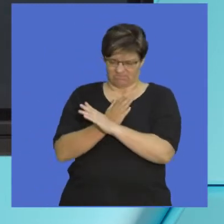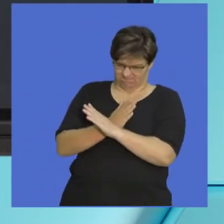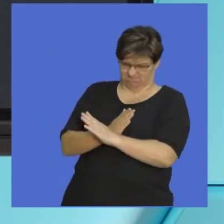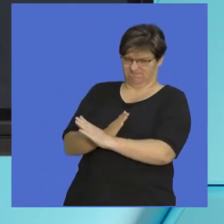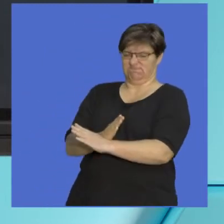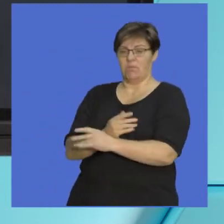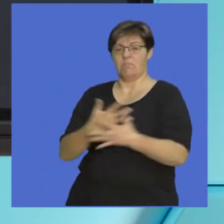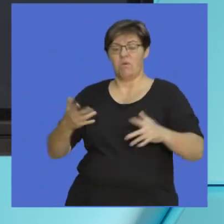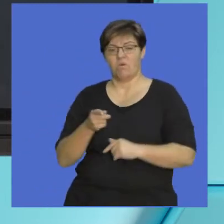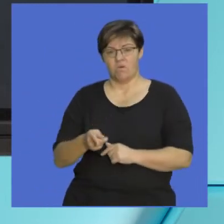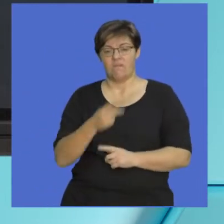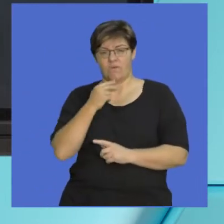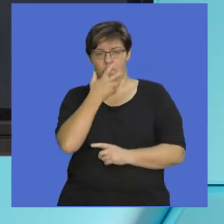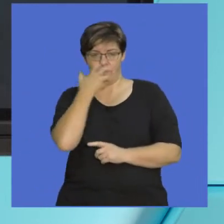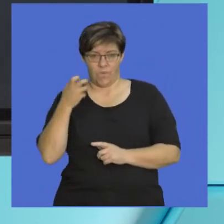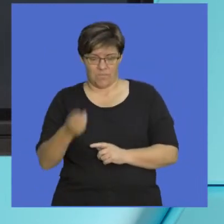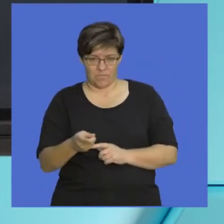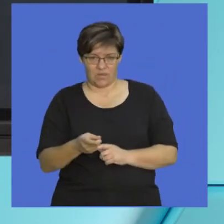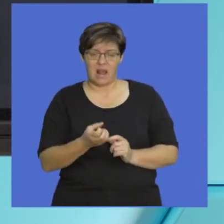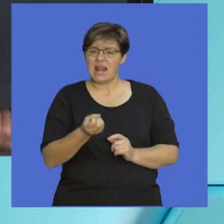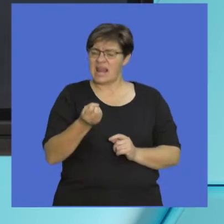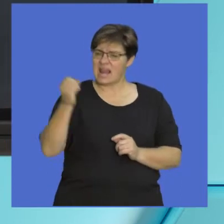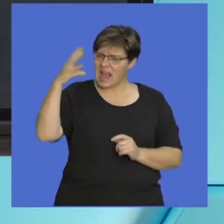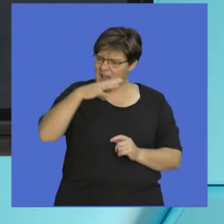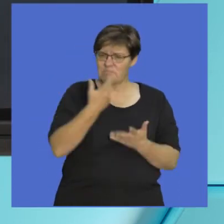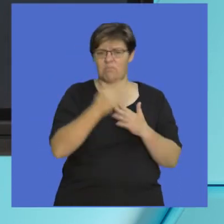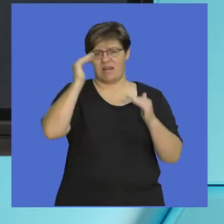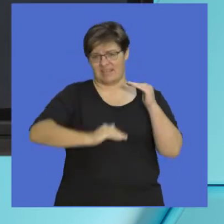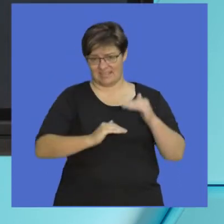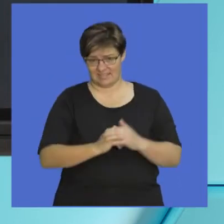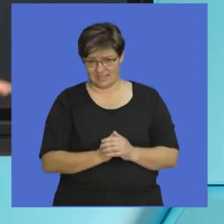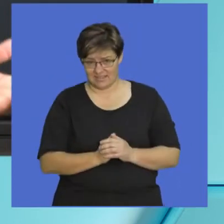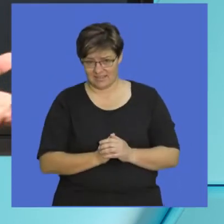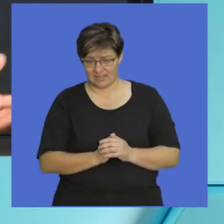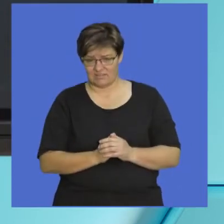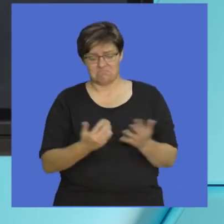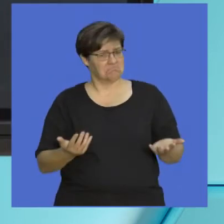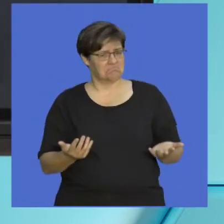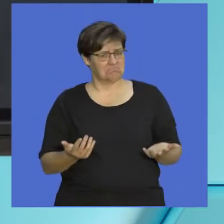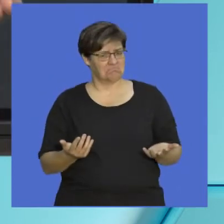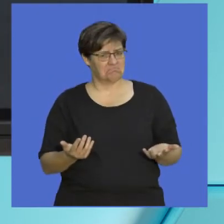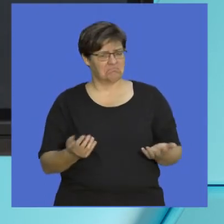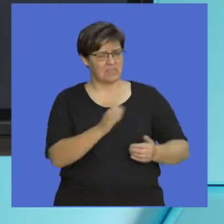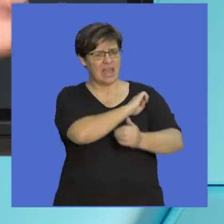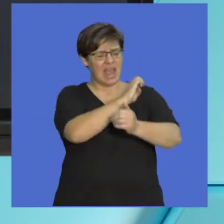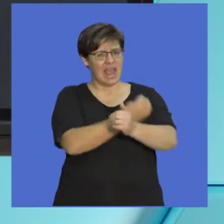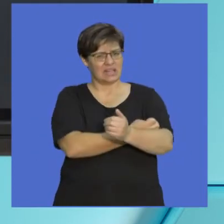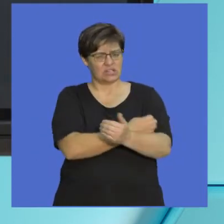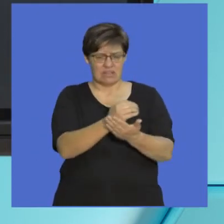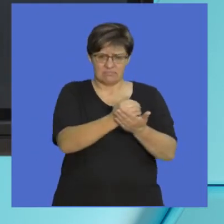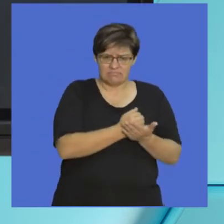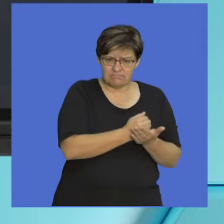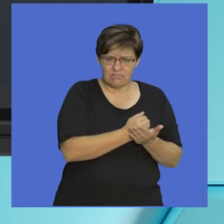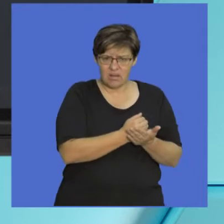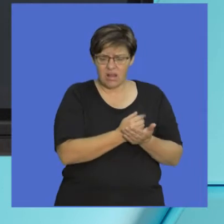greater resistance for a heating component than a lighting component. So you'd say, okay, what in terms of energy